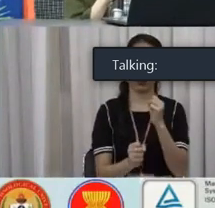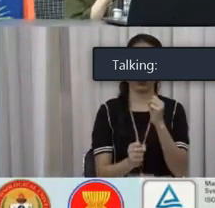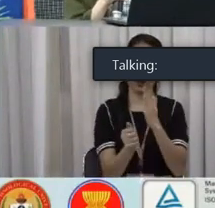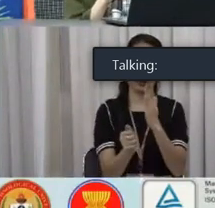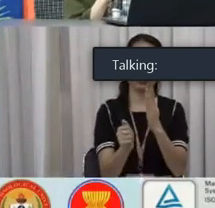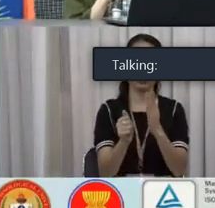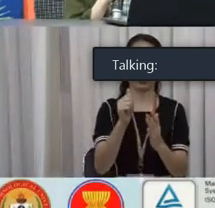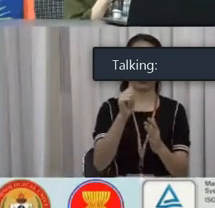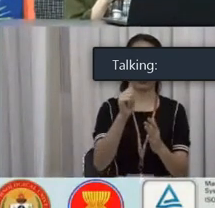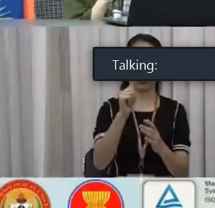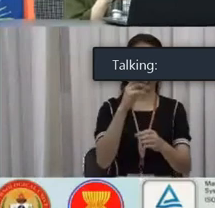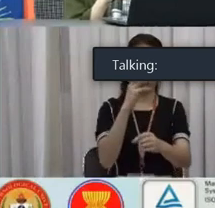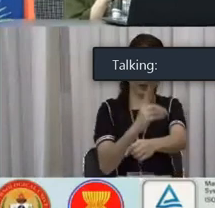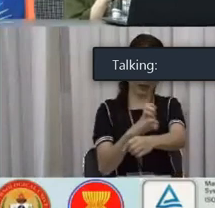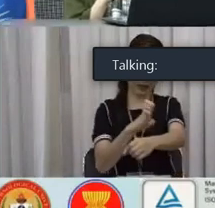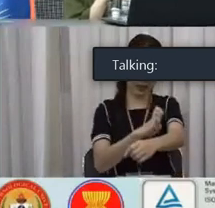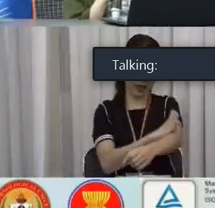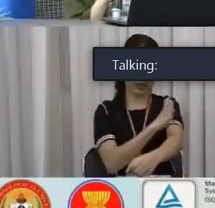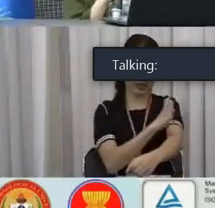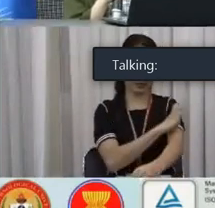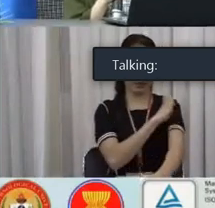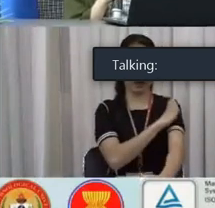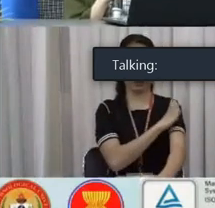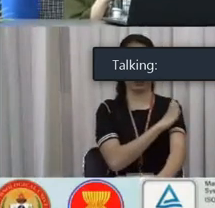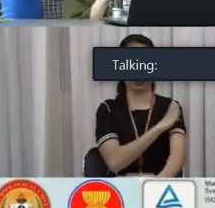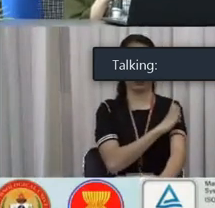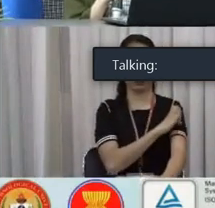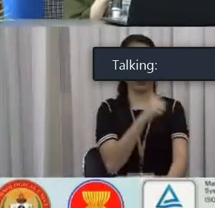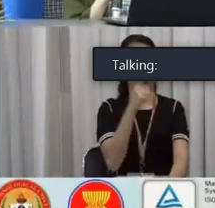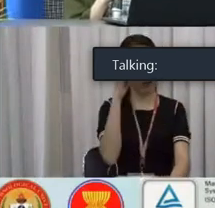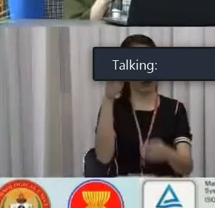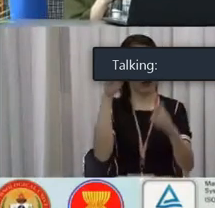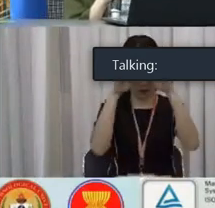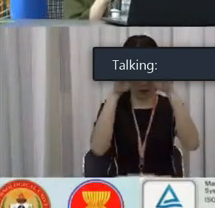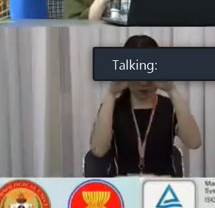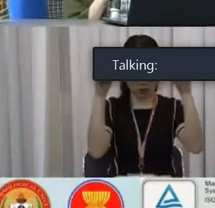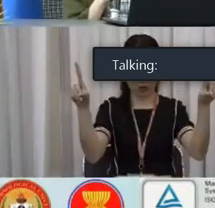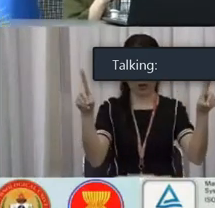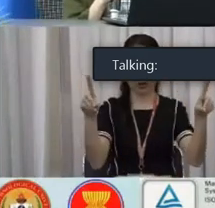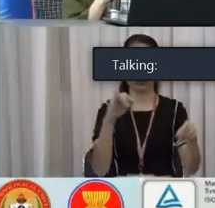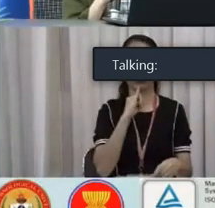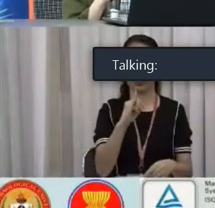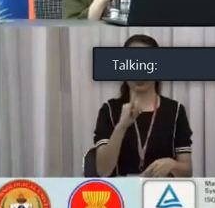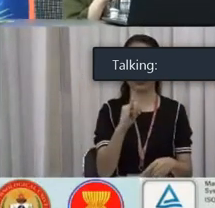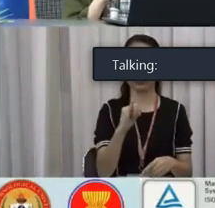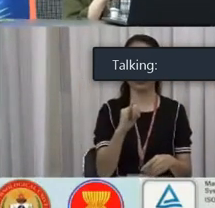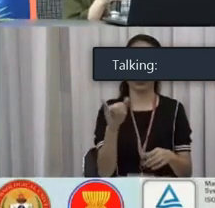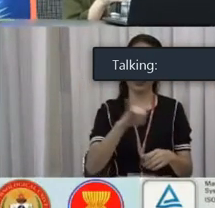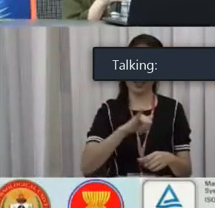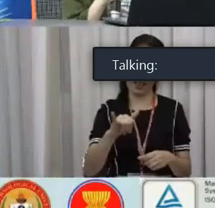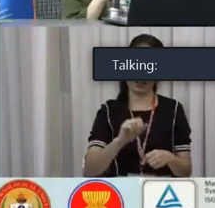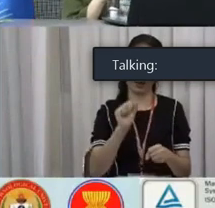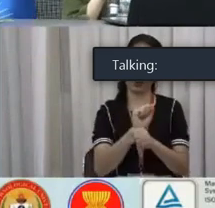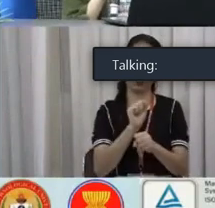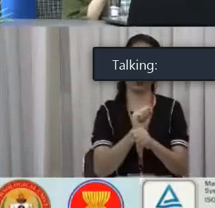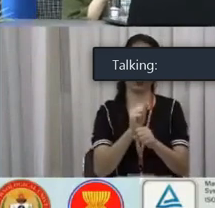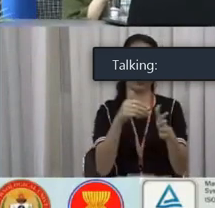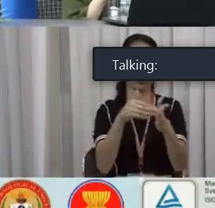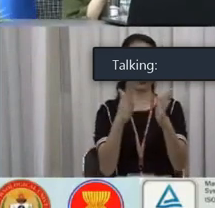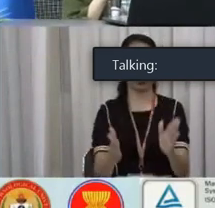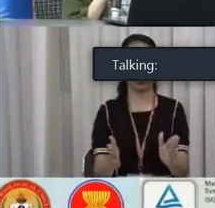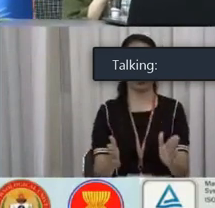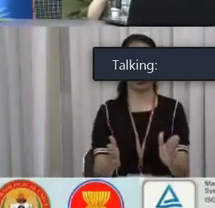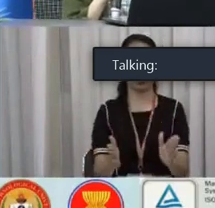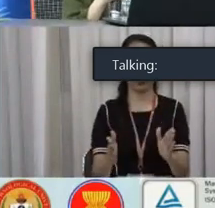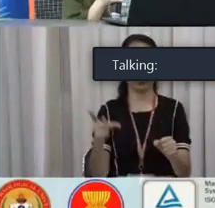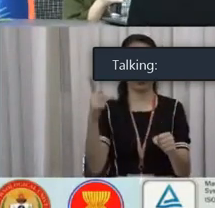So, like SPES, no? This is a working student nga program pod, no? Nga